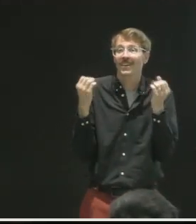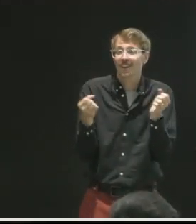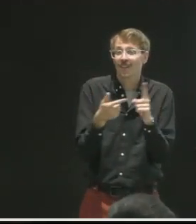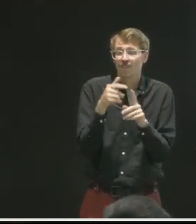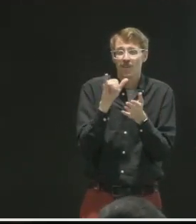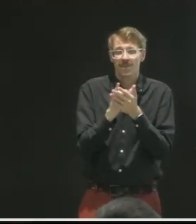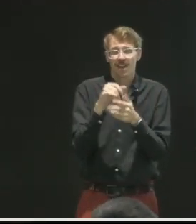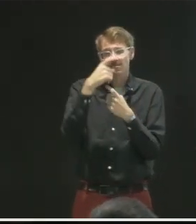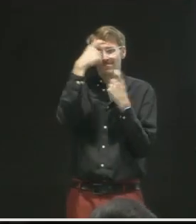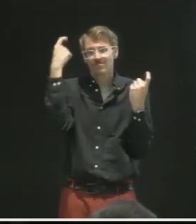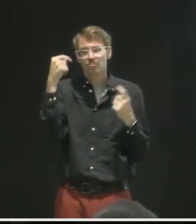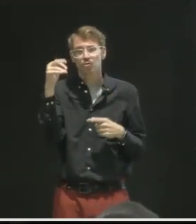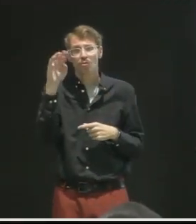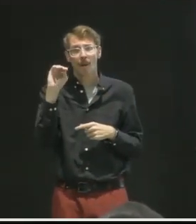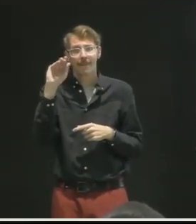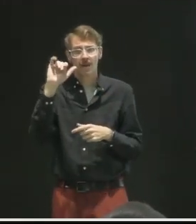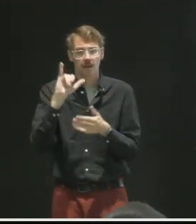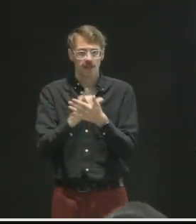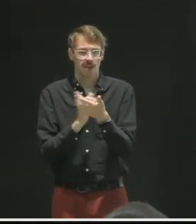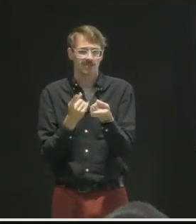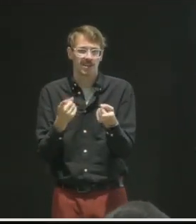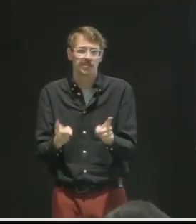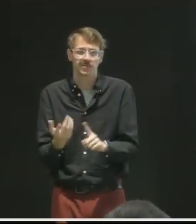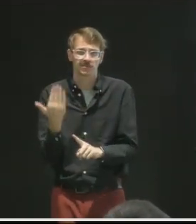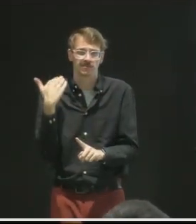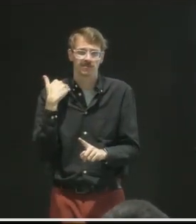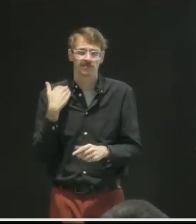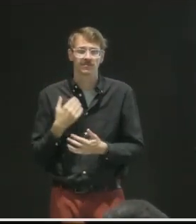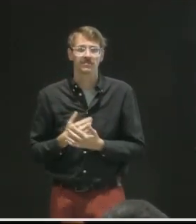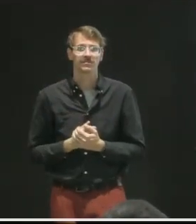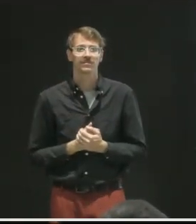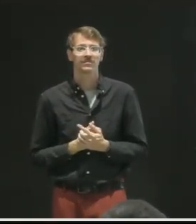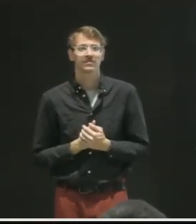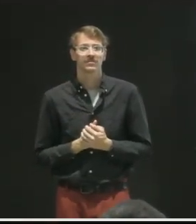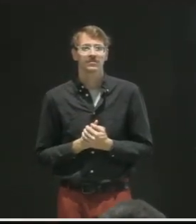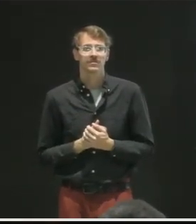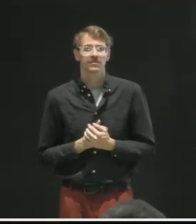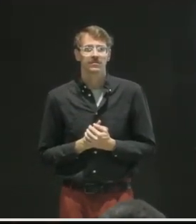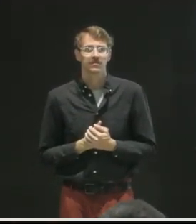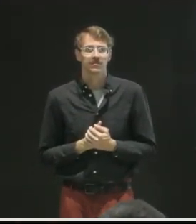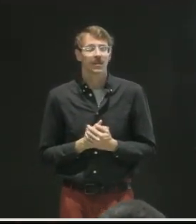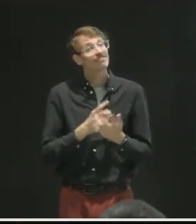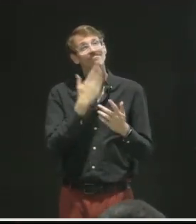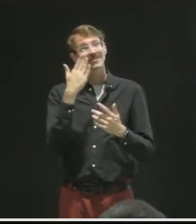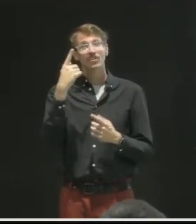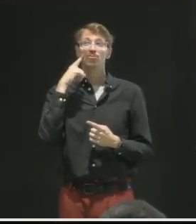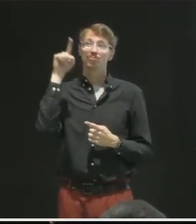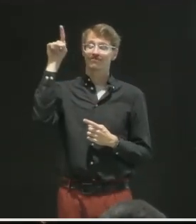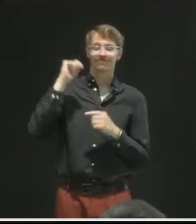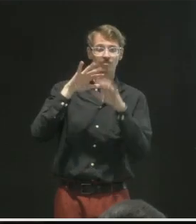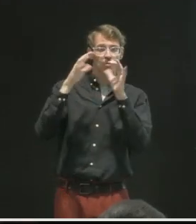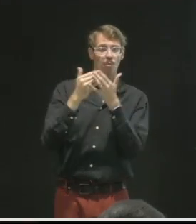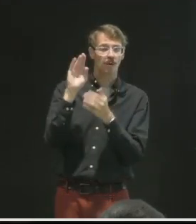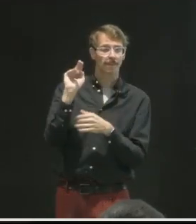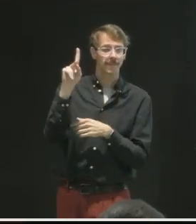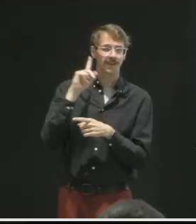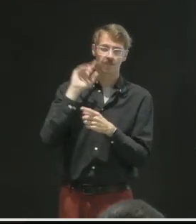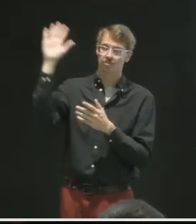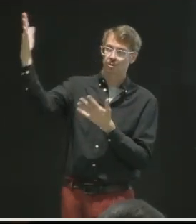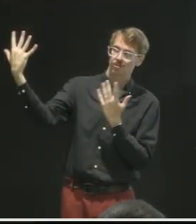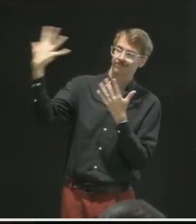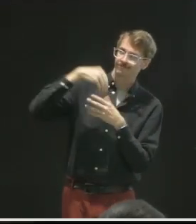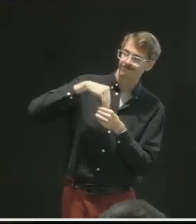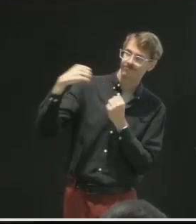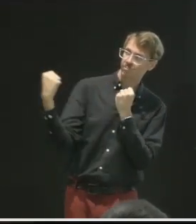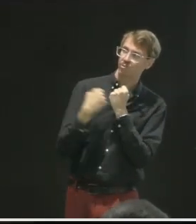about this violation. Uh, and thanks for the World Bank, yeah, for fully supported this